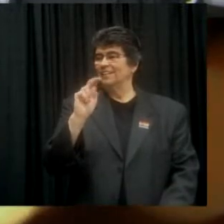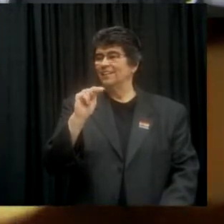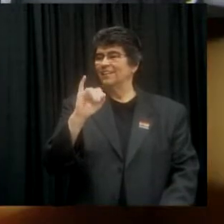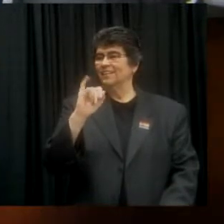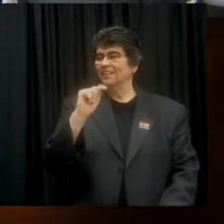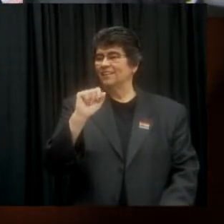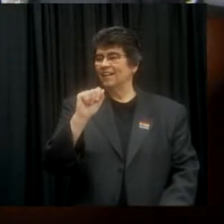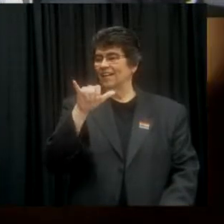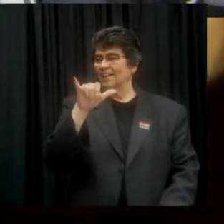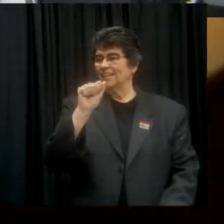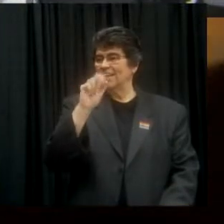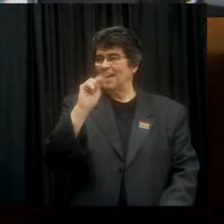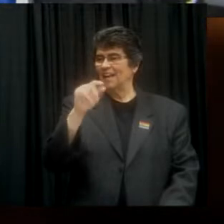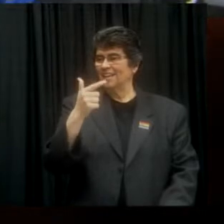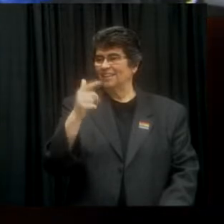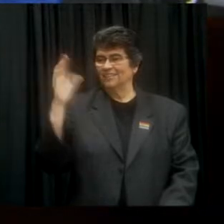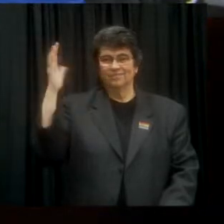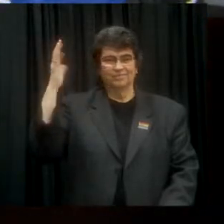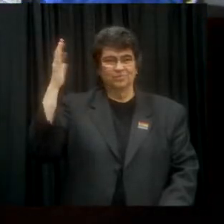Anita Yang.